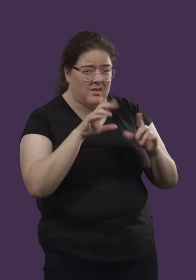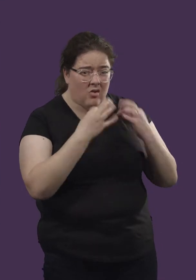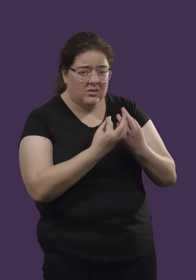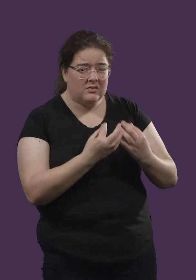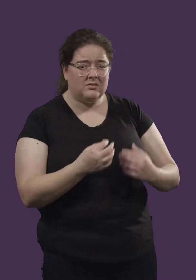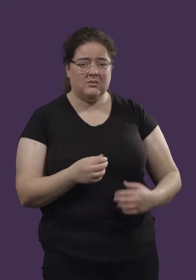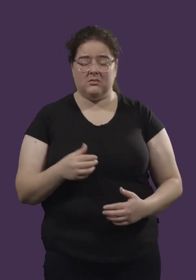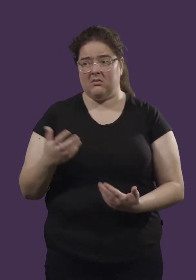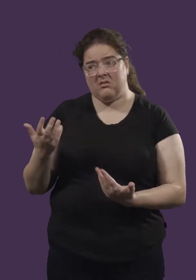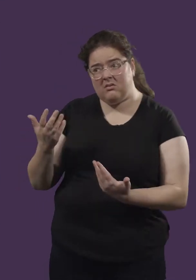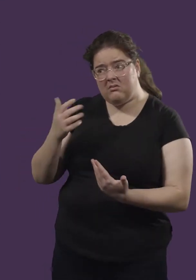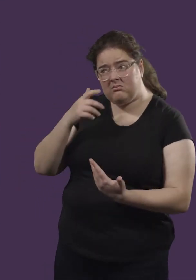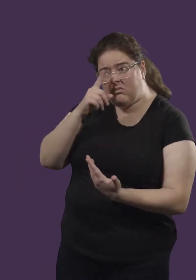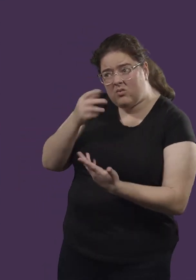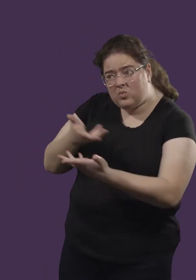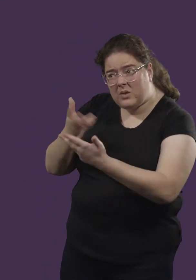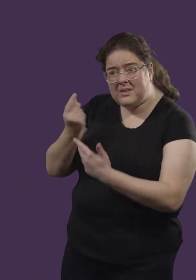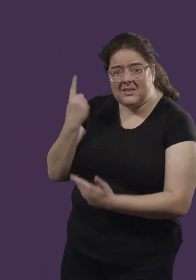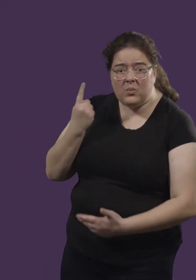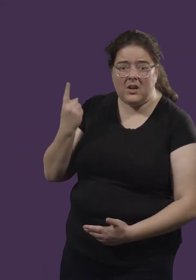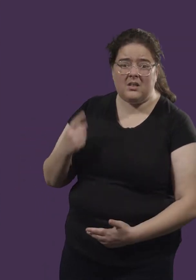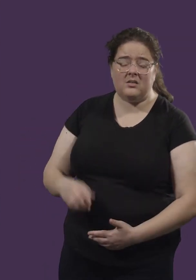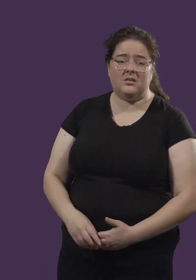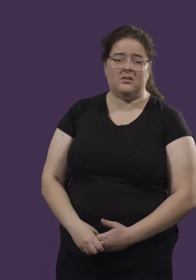Well, it couldn't hurt just to talk to someone.